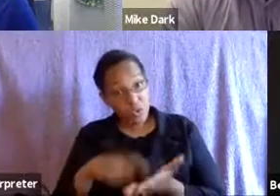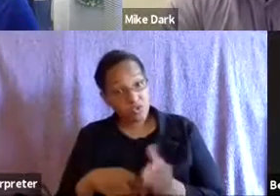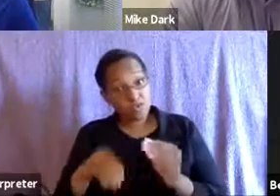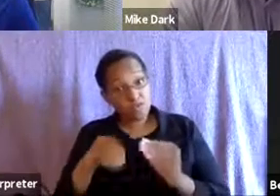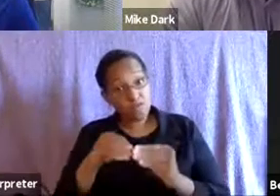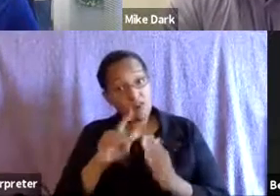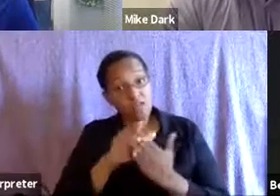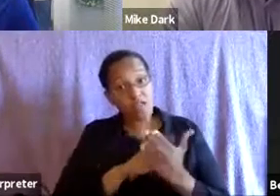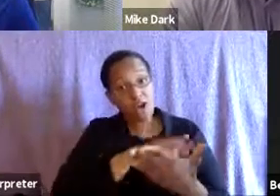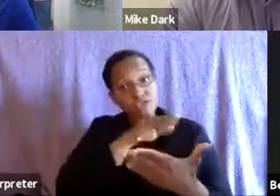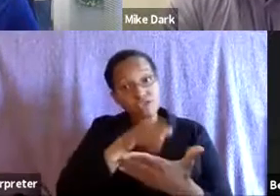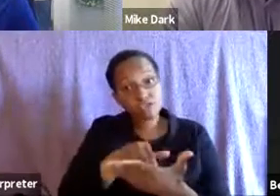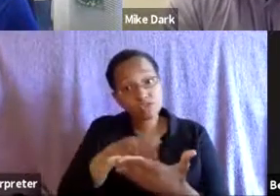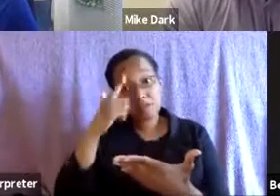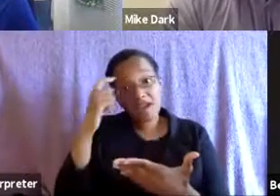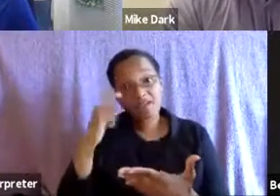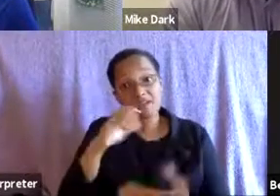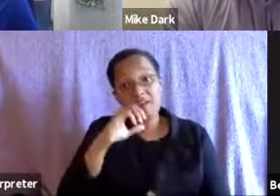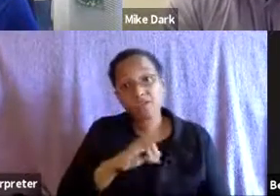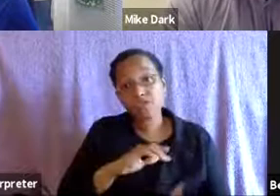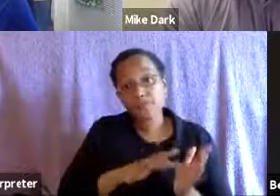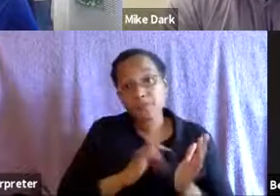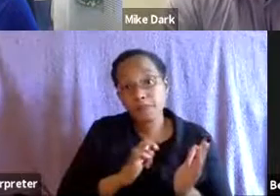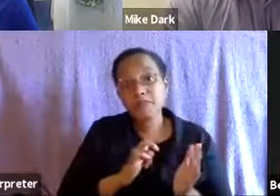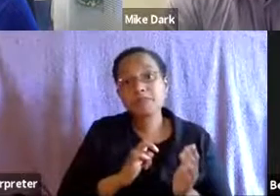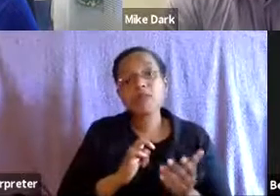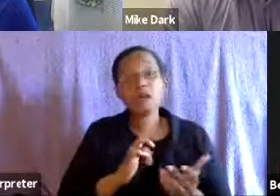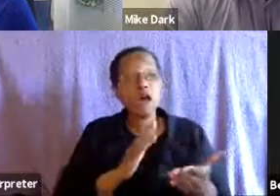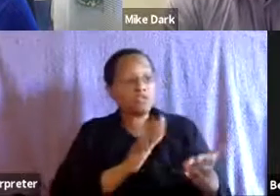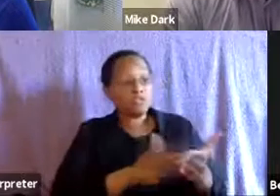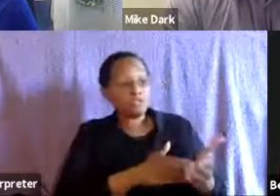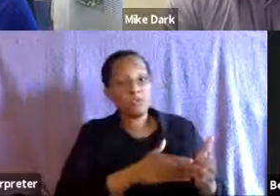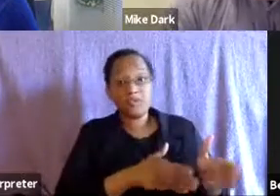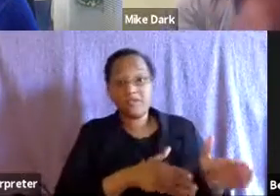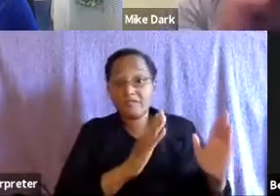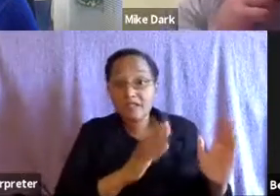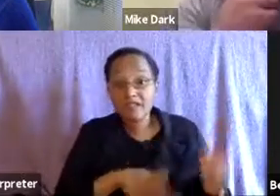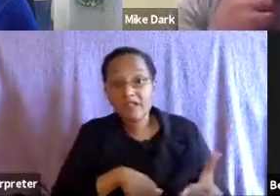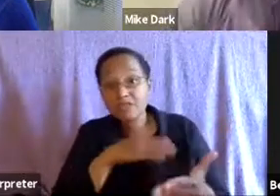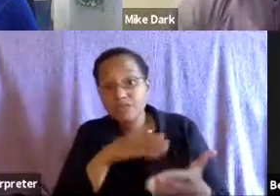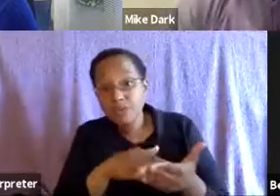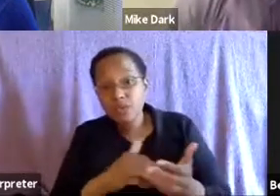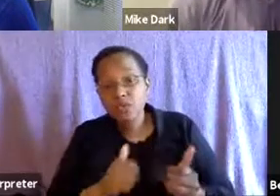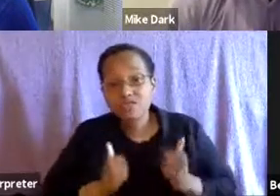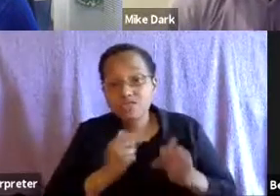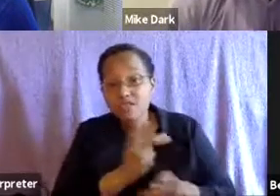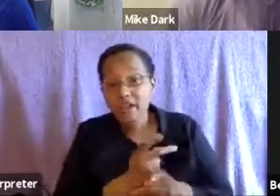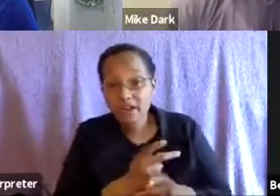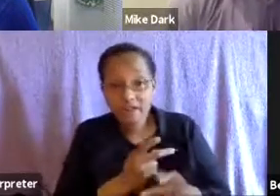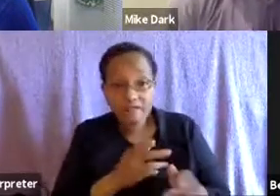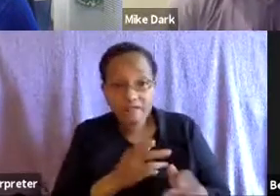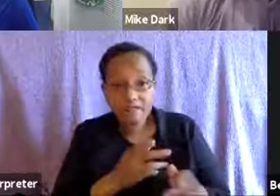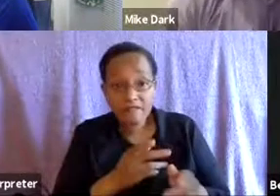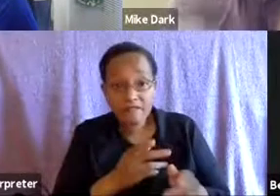And again, I'm always on Mike's train of they should be paid a living wage. They are, and I say to all of us who are elder justice professionals